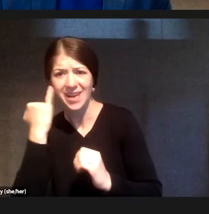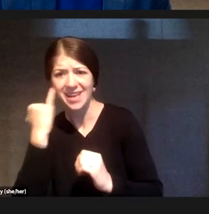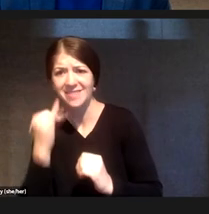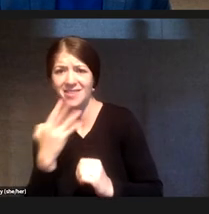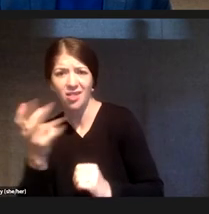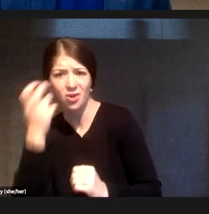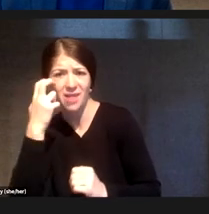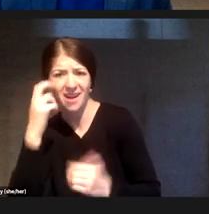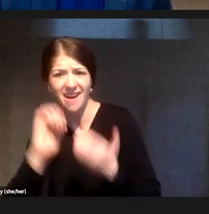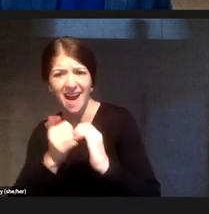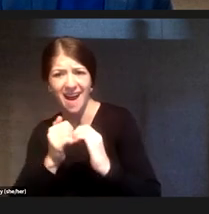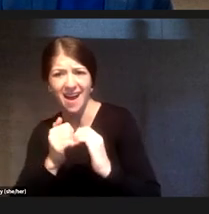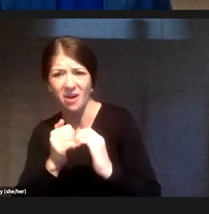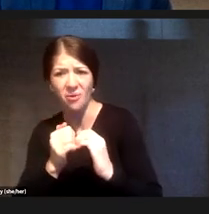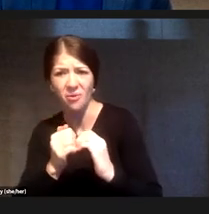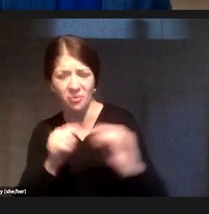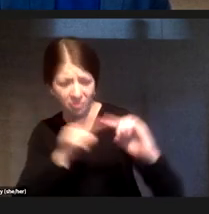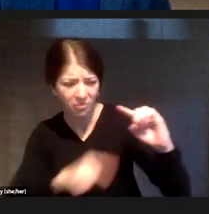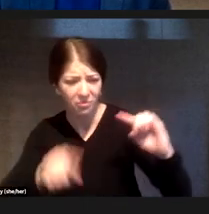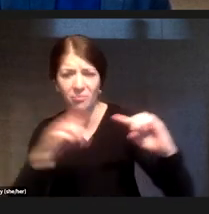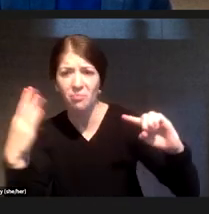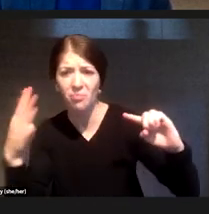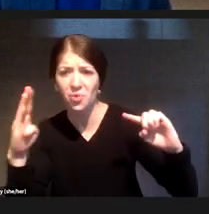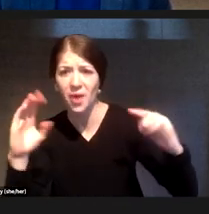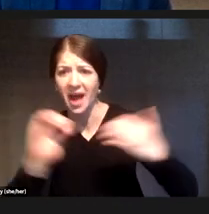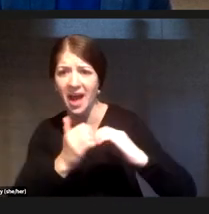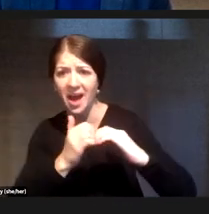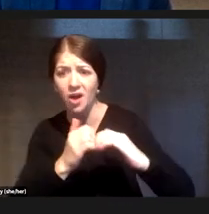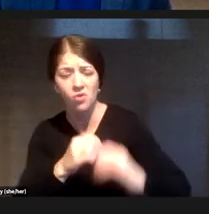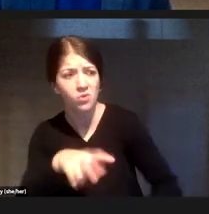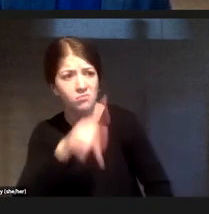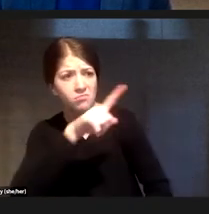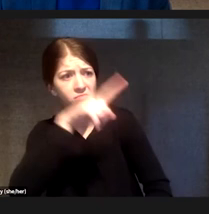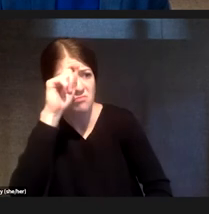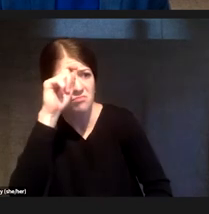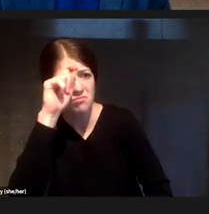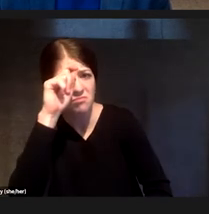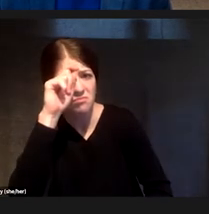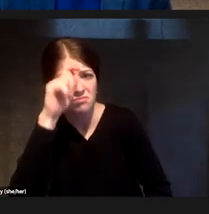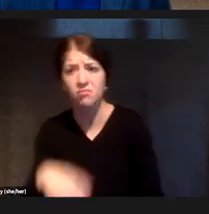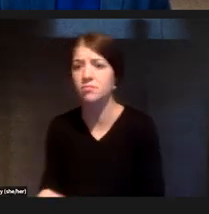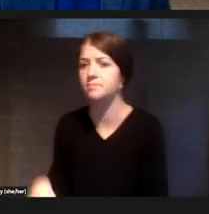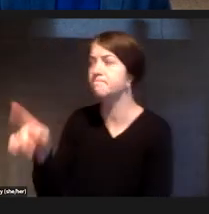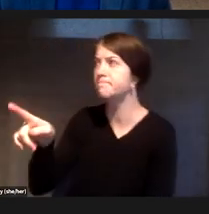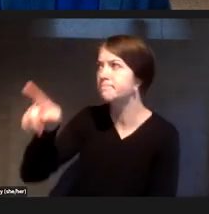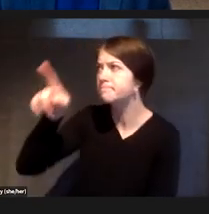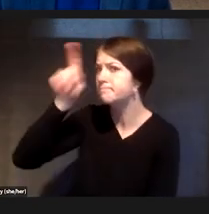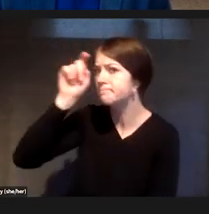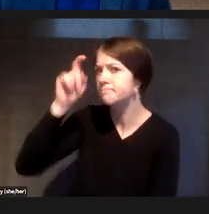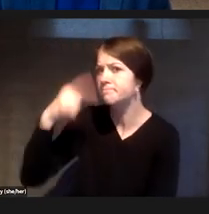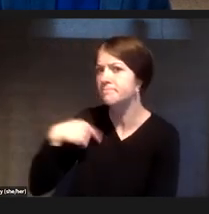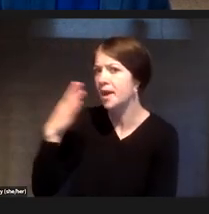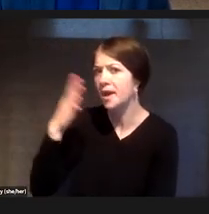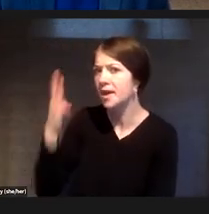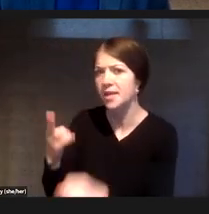circle blue? And his father looked at him with this perplexed look and said, Dad, I never use crayons